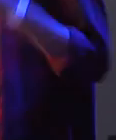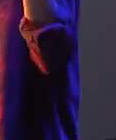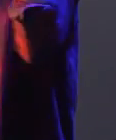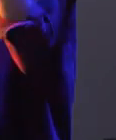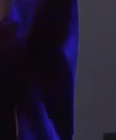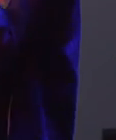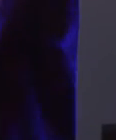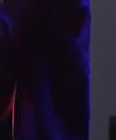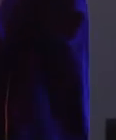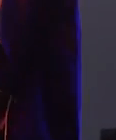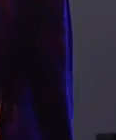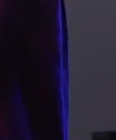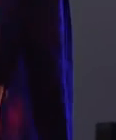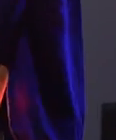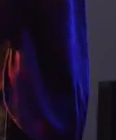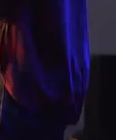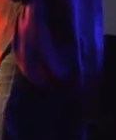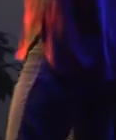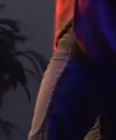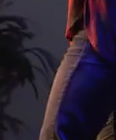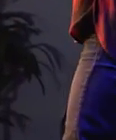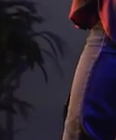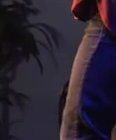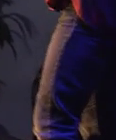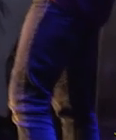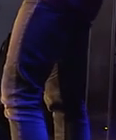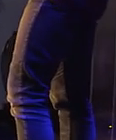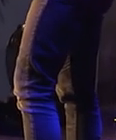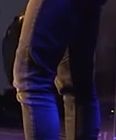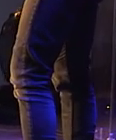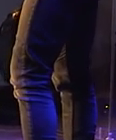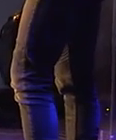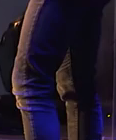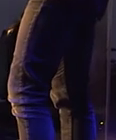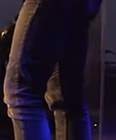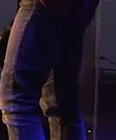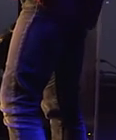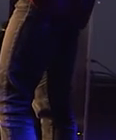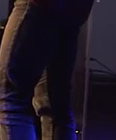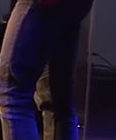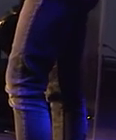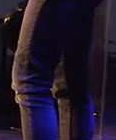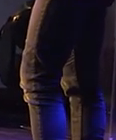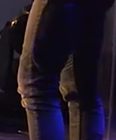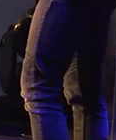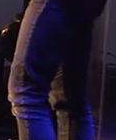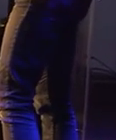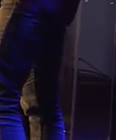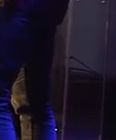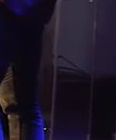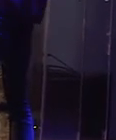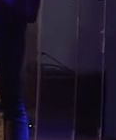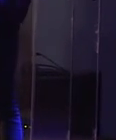And how I got there was also kind of interesting, too. So I came to a point where I had to edit some virtual reality captured